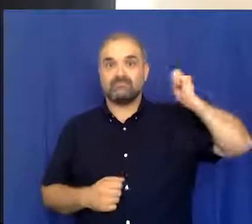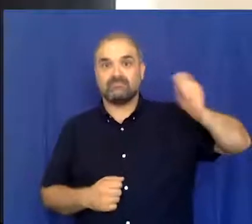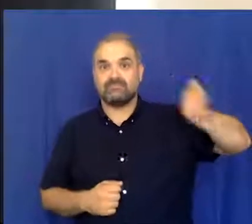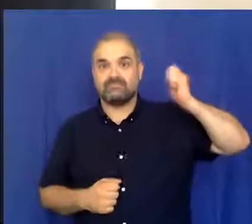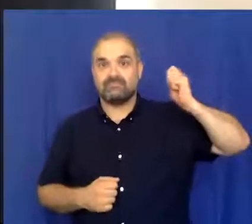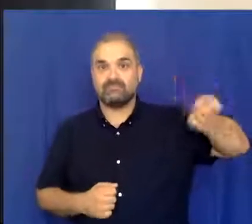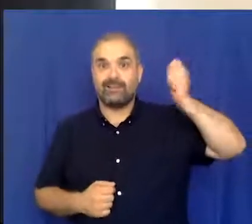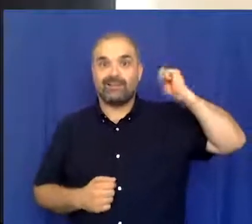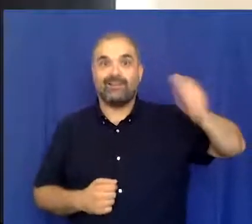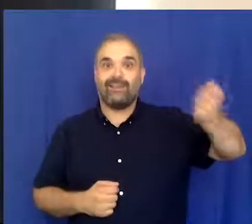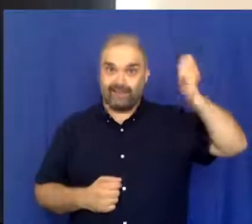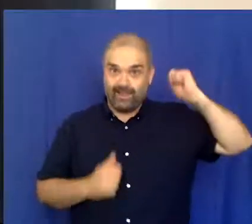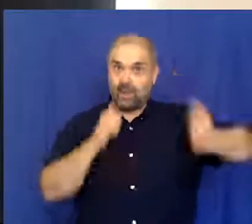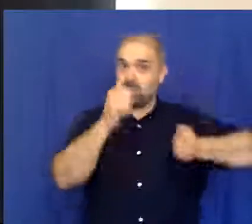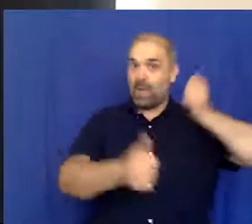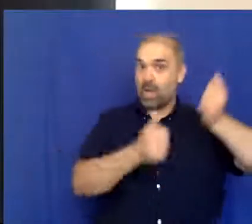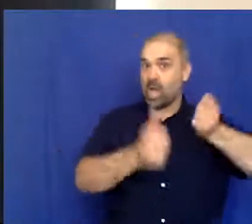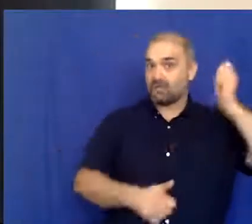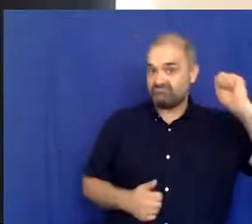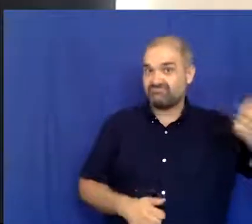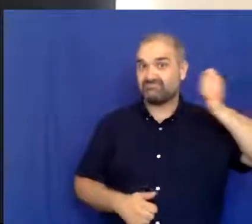Very good shaking, well done.